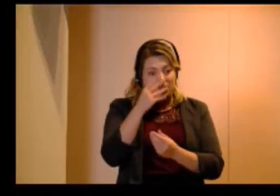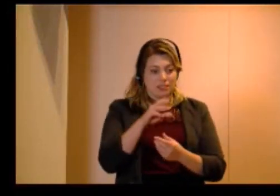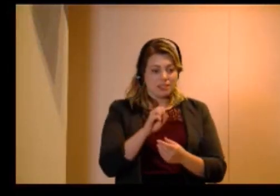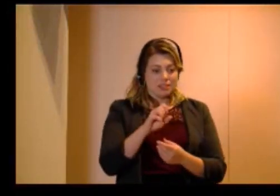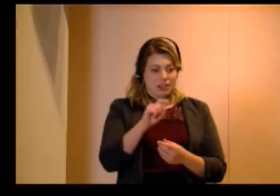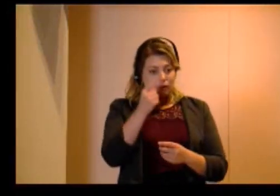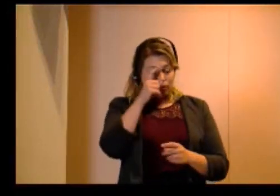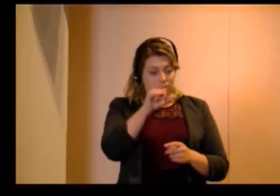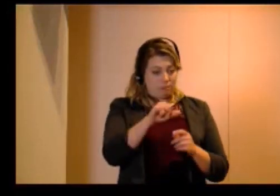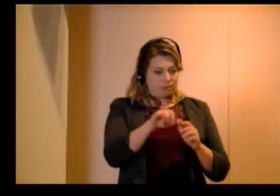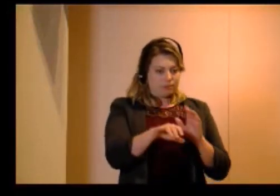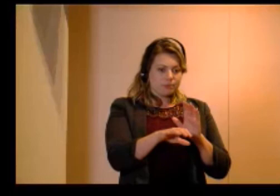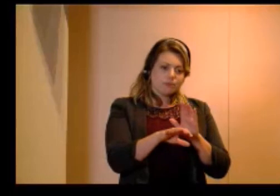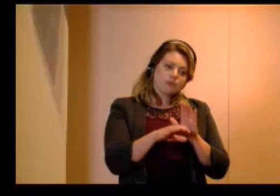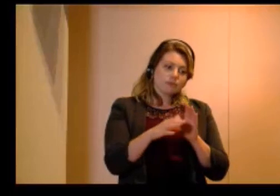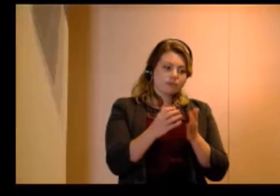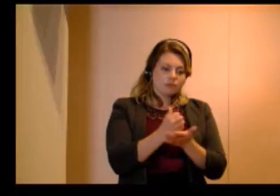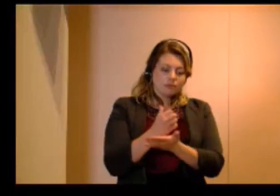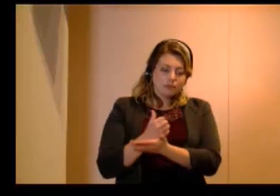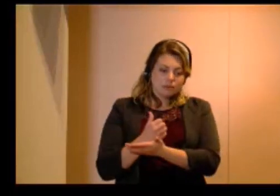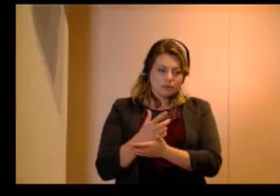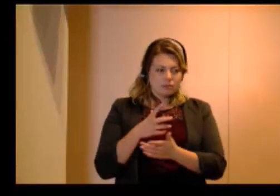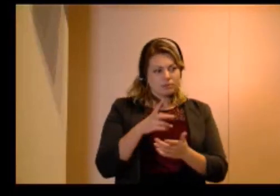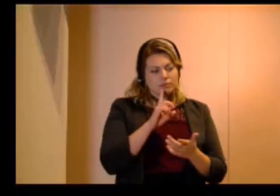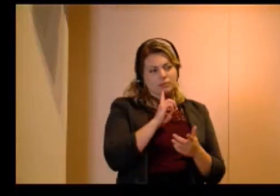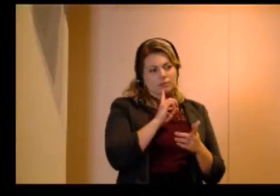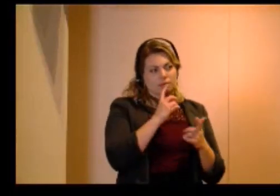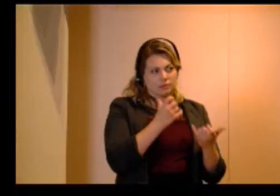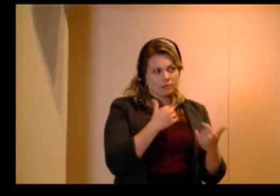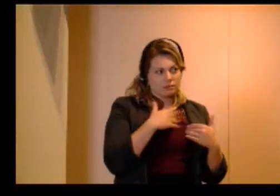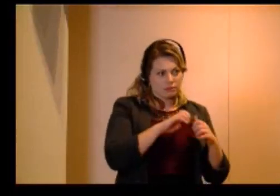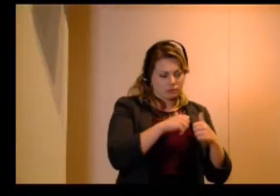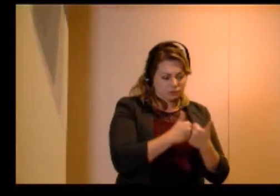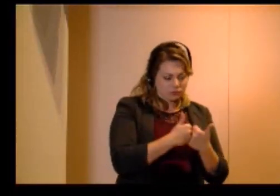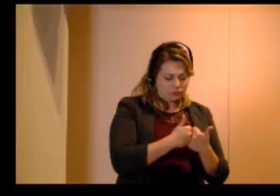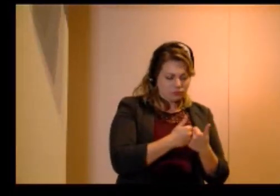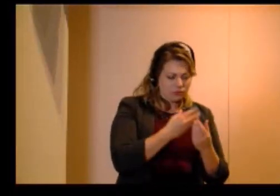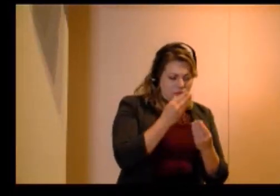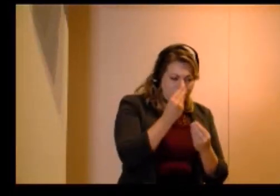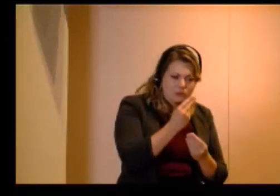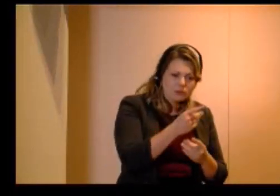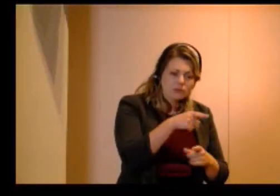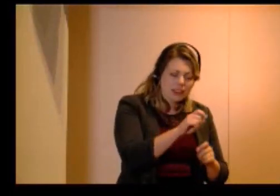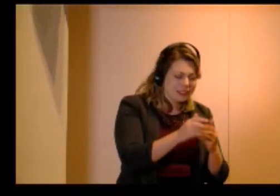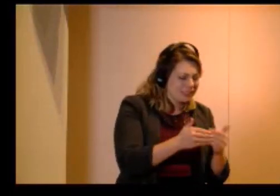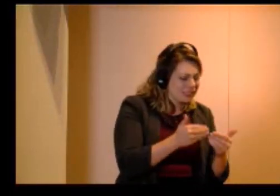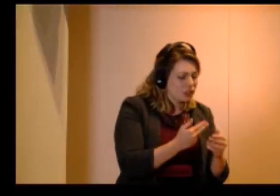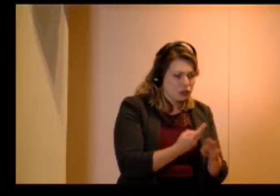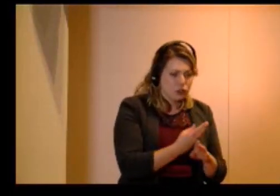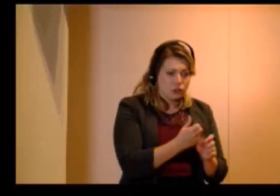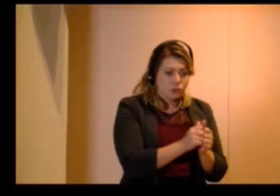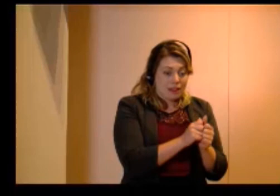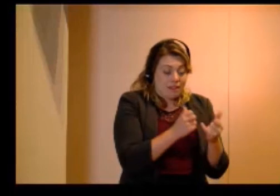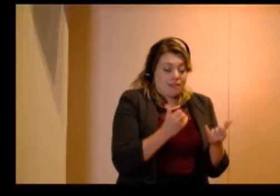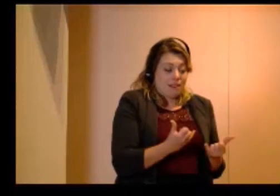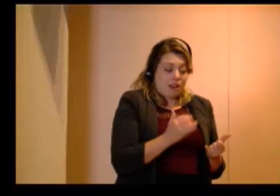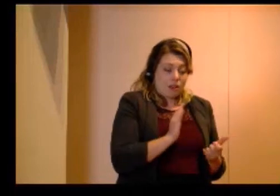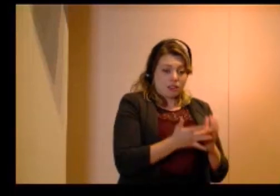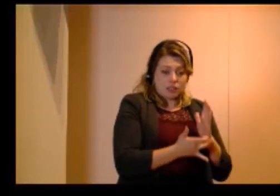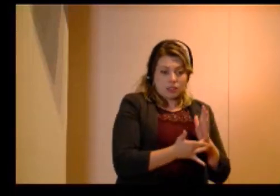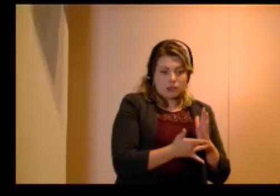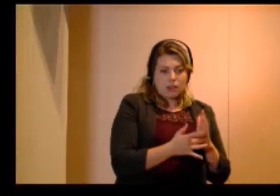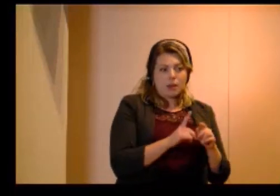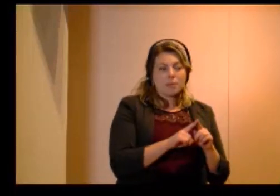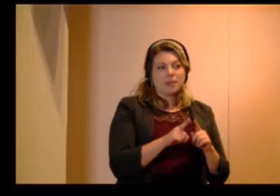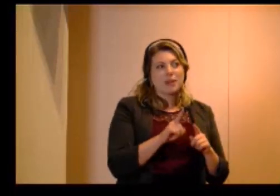the kind of current challenge of building a data set that includes all the information that's easy to use with today's technology. And then there's this sort